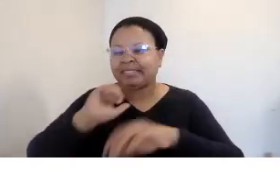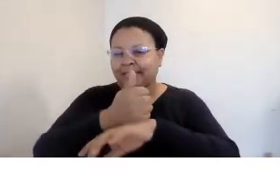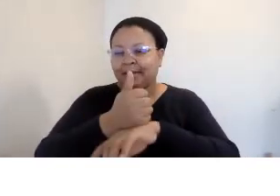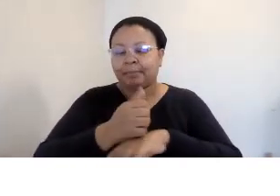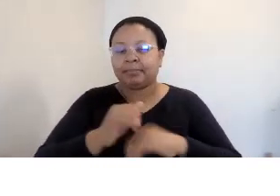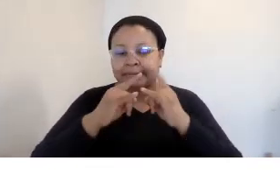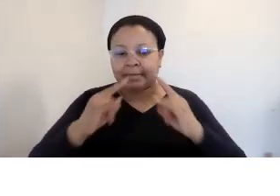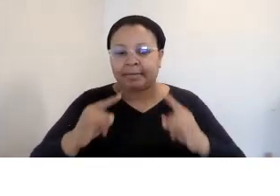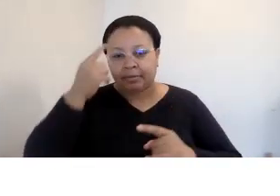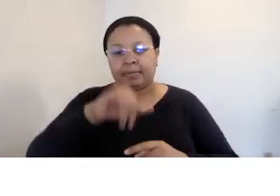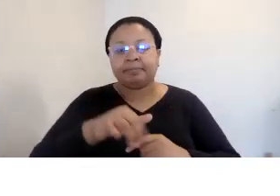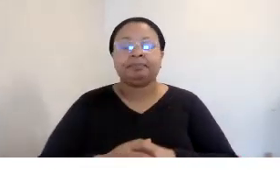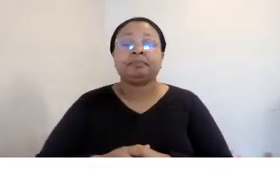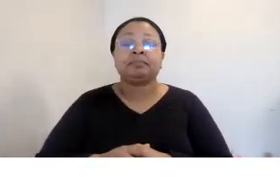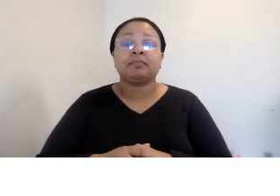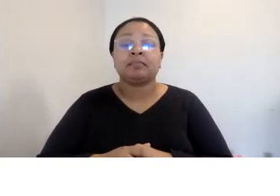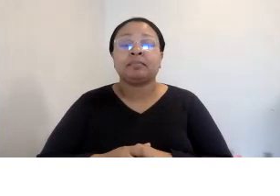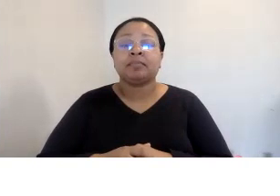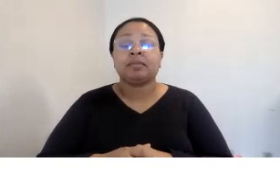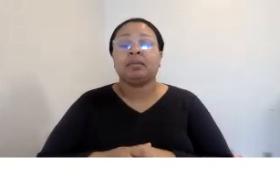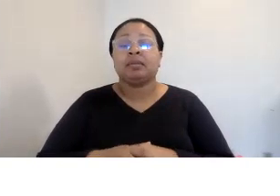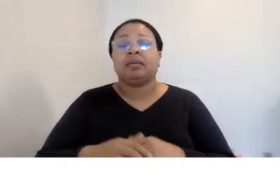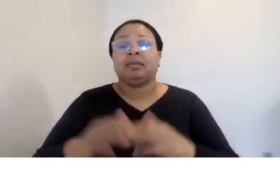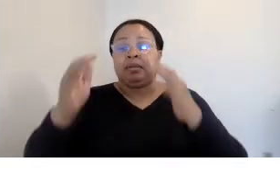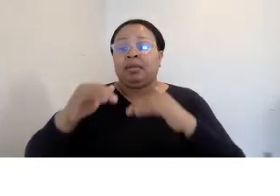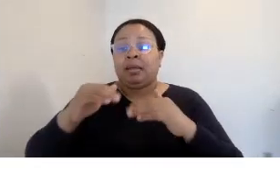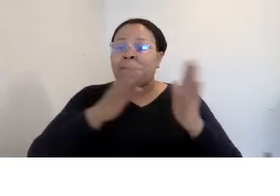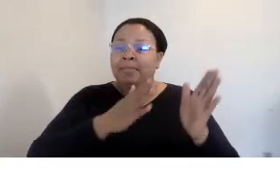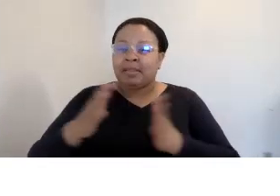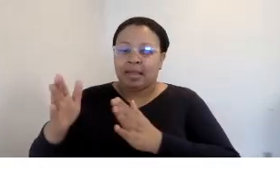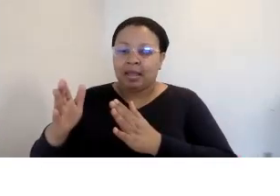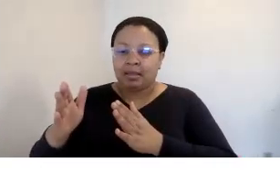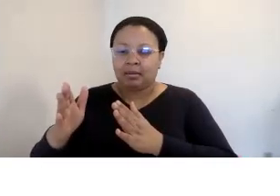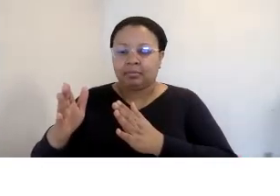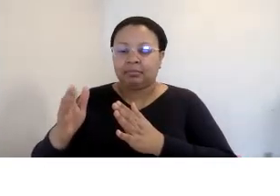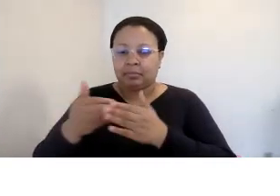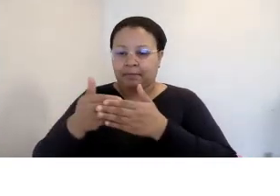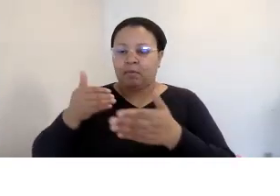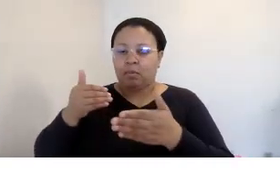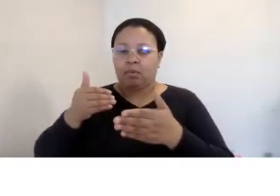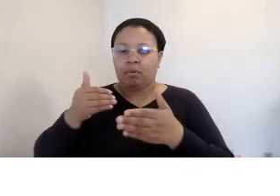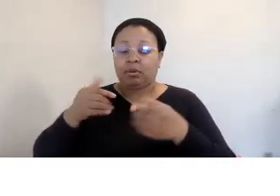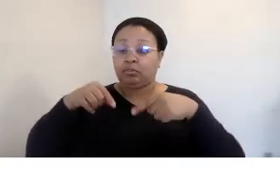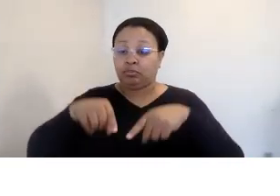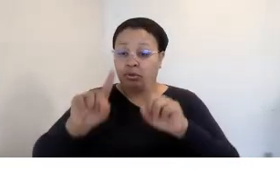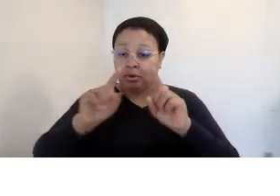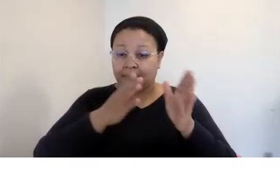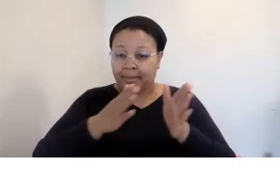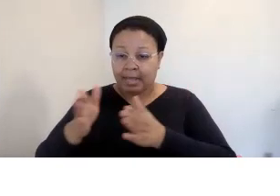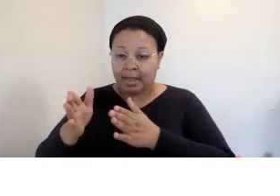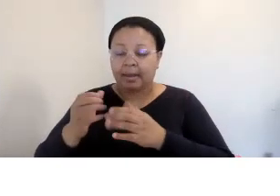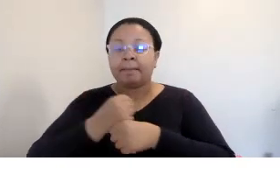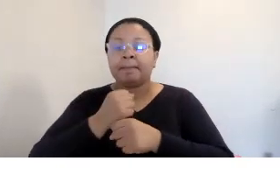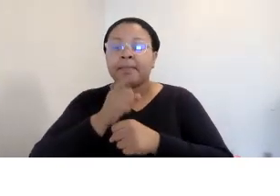And plan ahead. And when you are planning, make sure